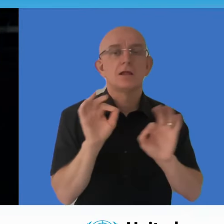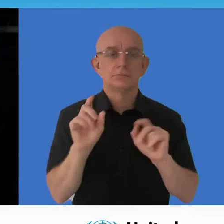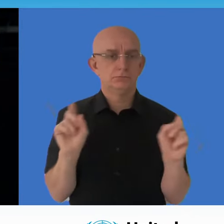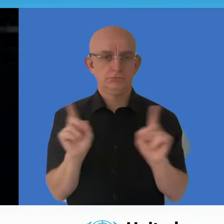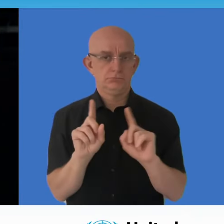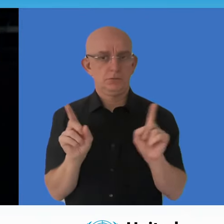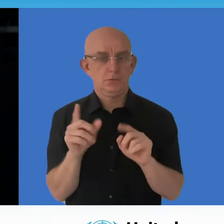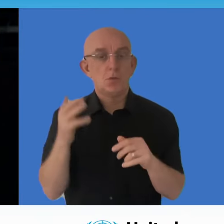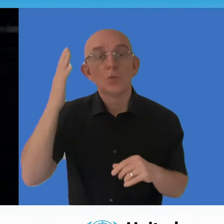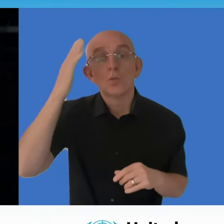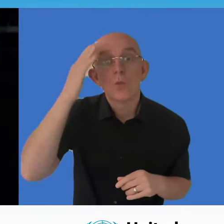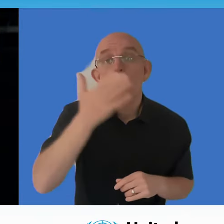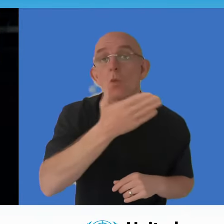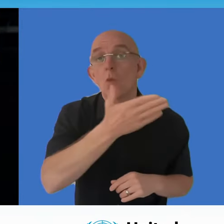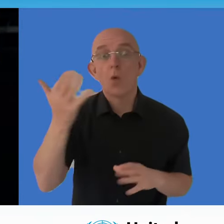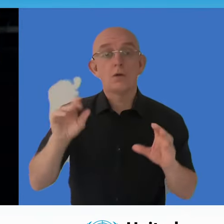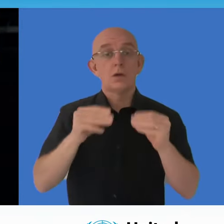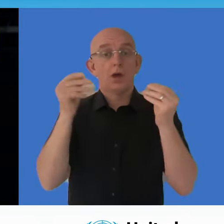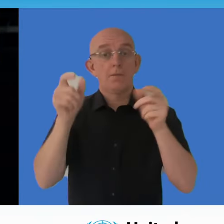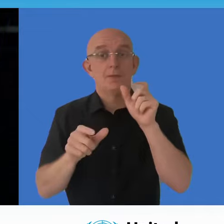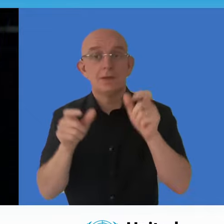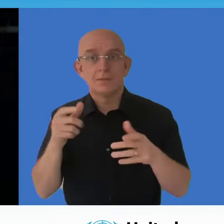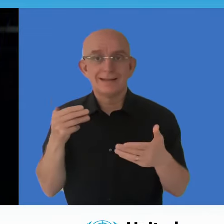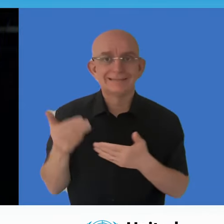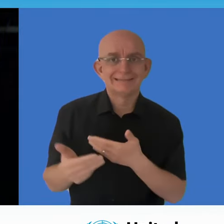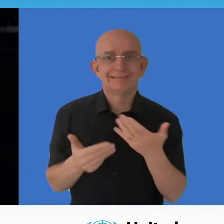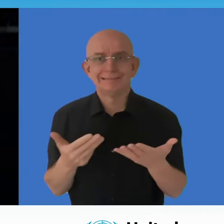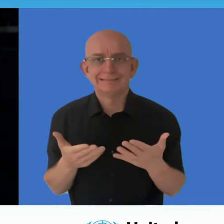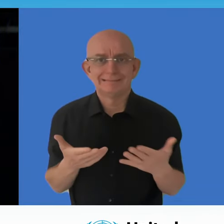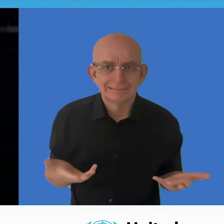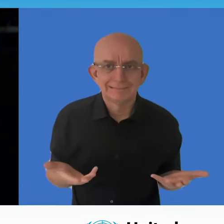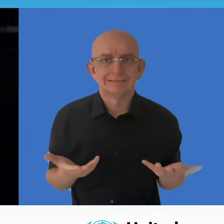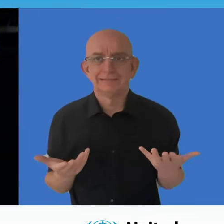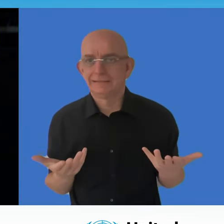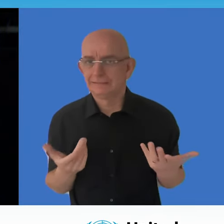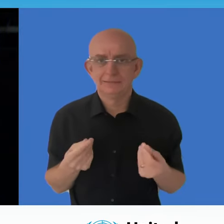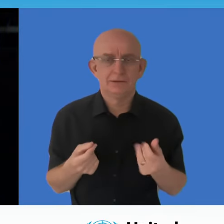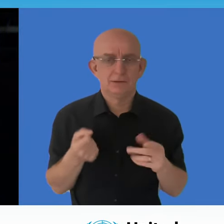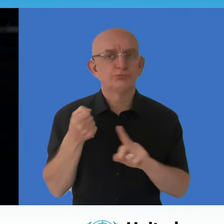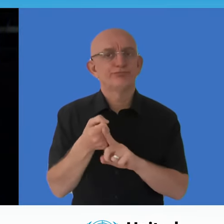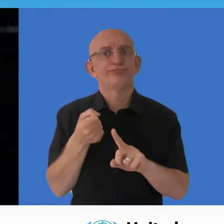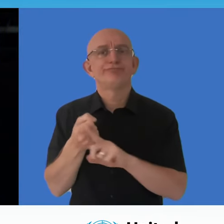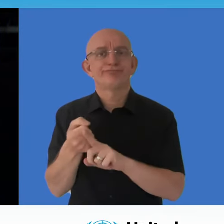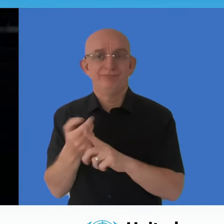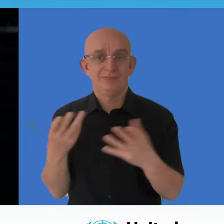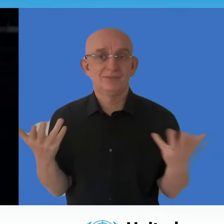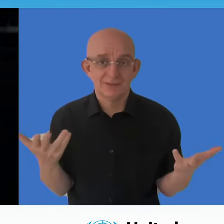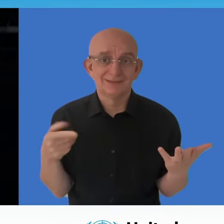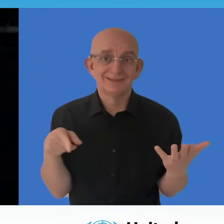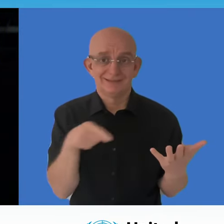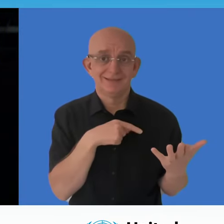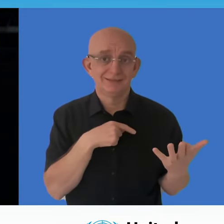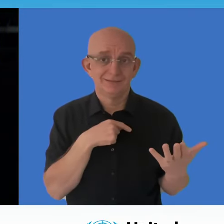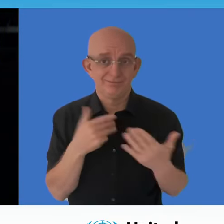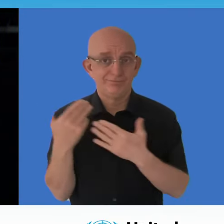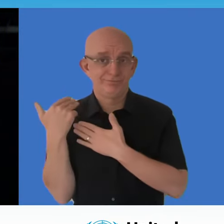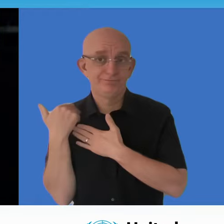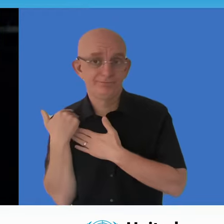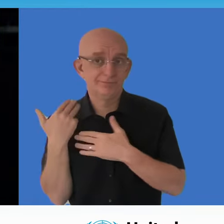and our inaction. The ideas you generate in the ECOSOC Youth